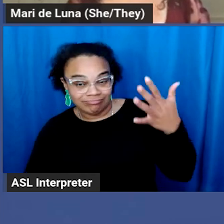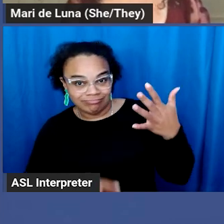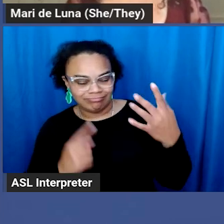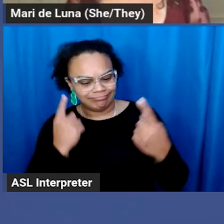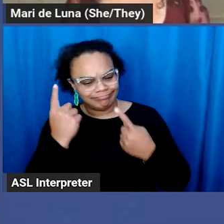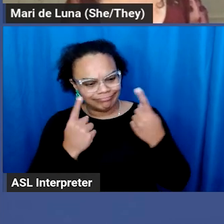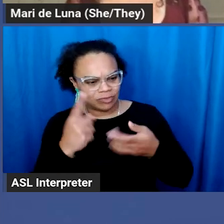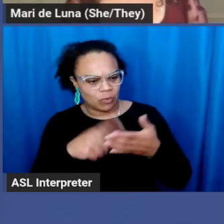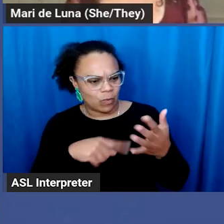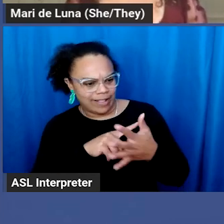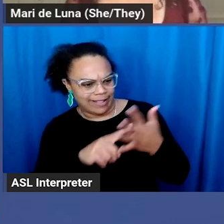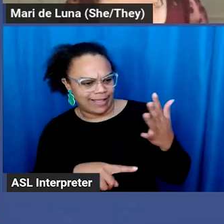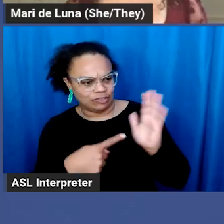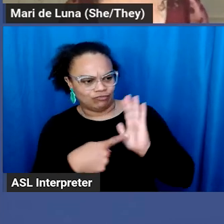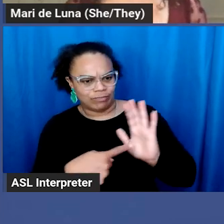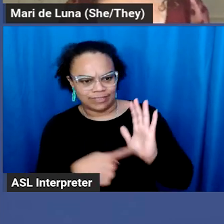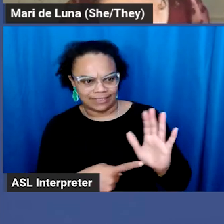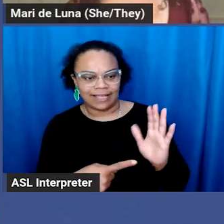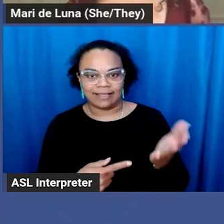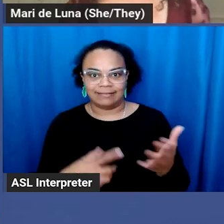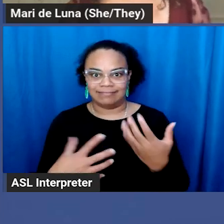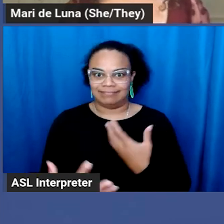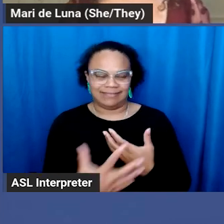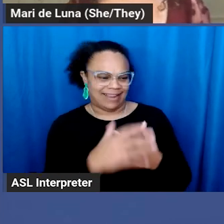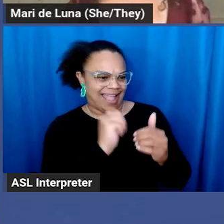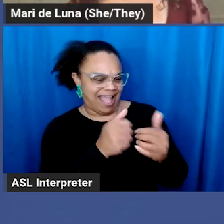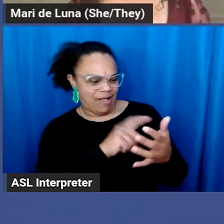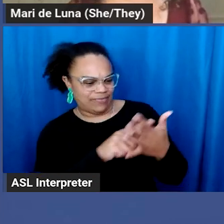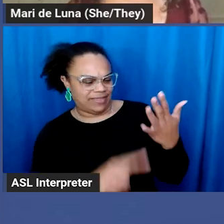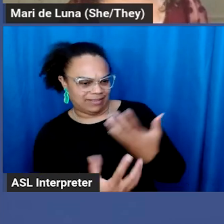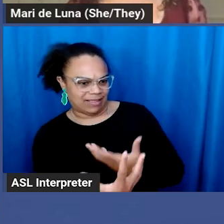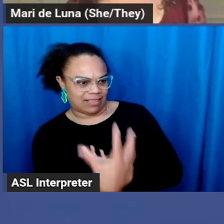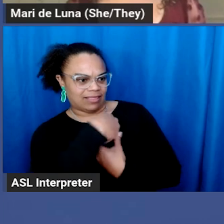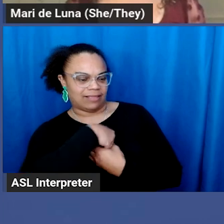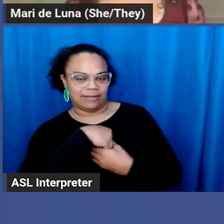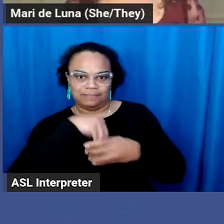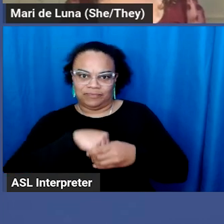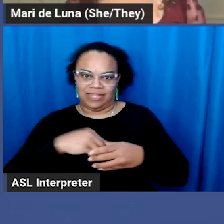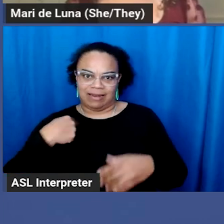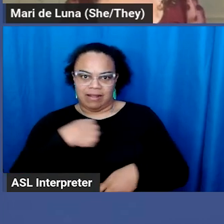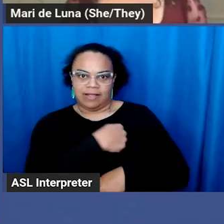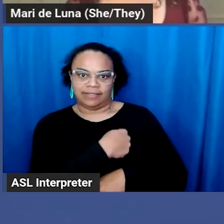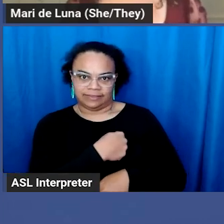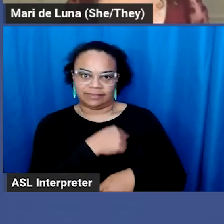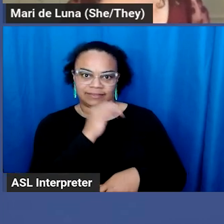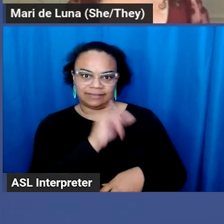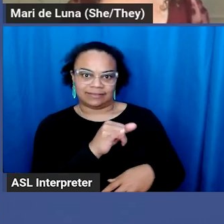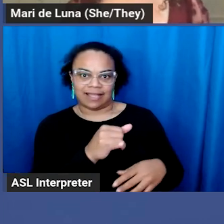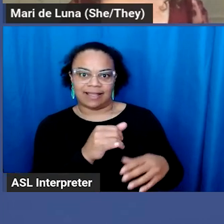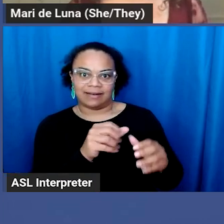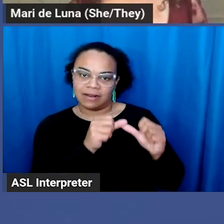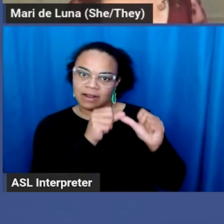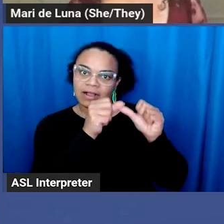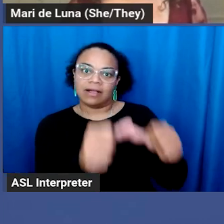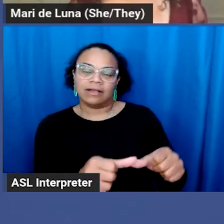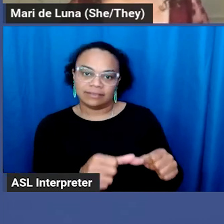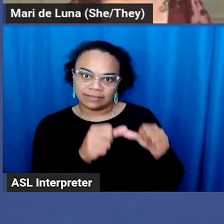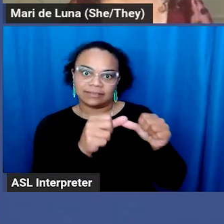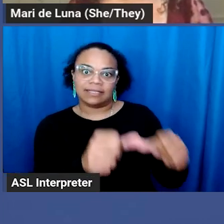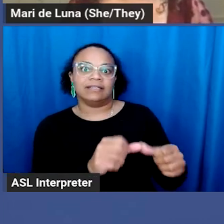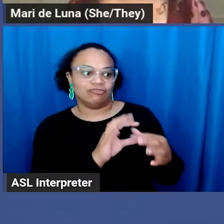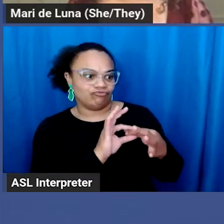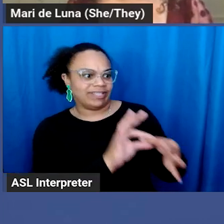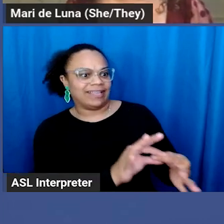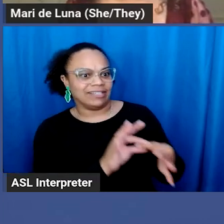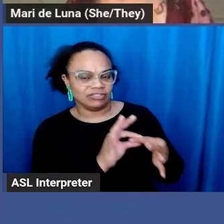represent in us, right? Like this constant relationship that we have against